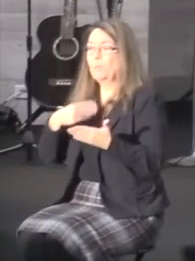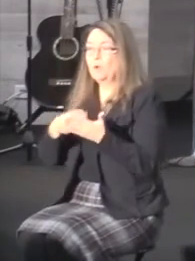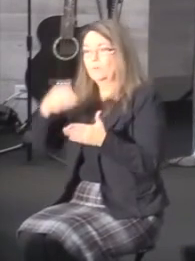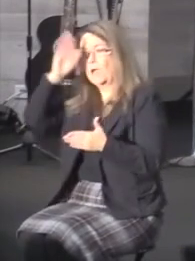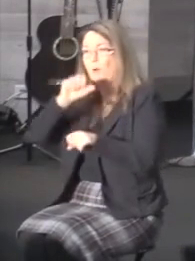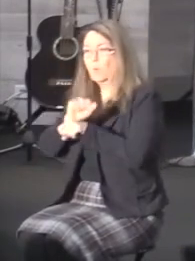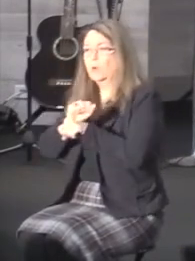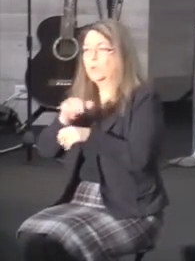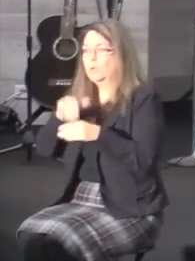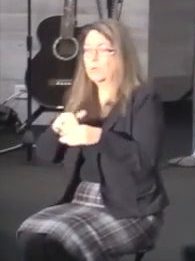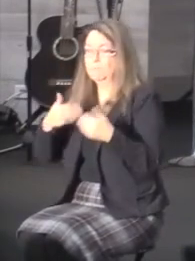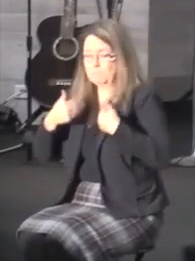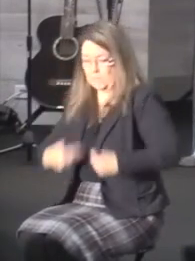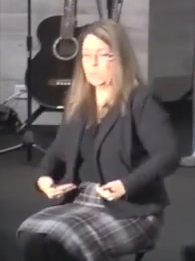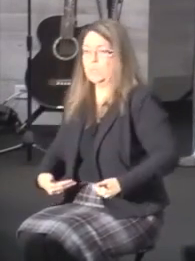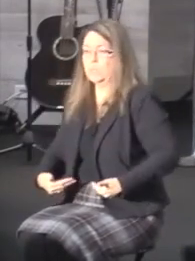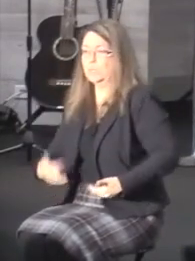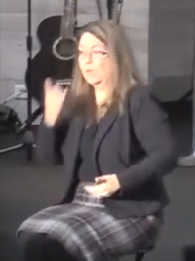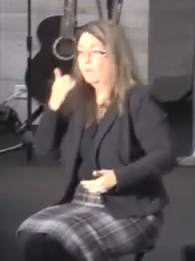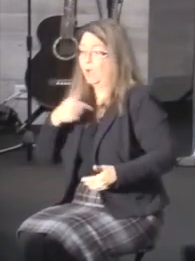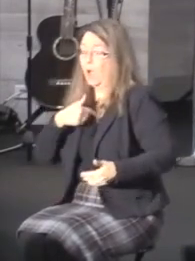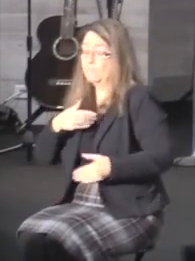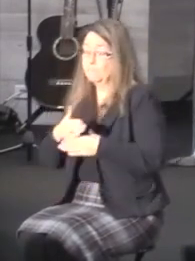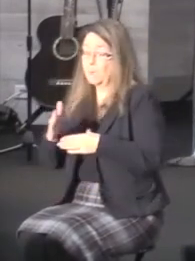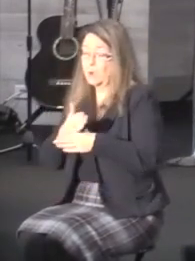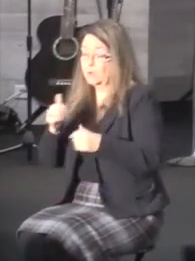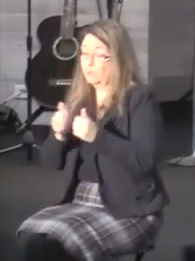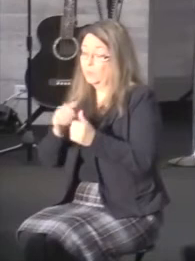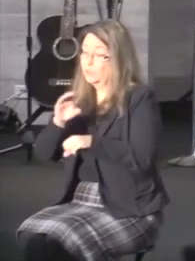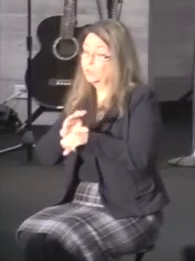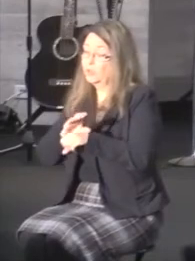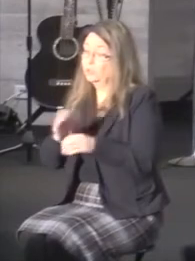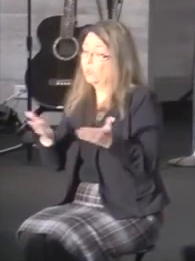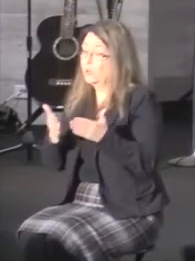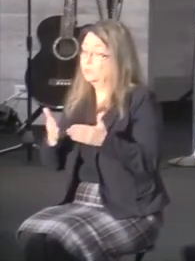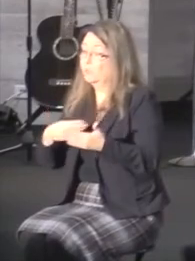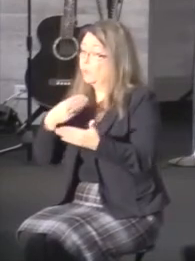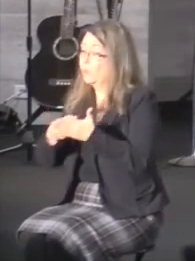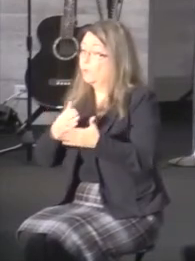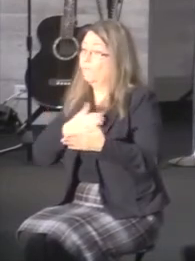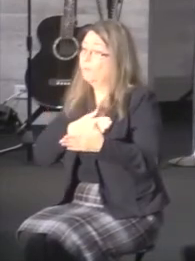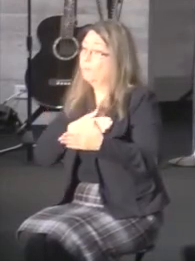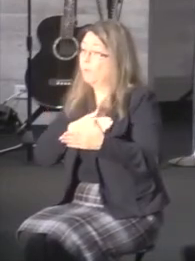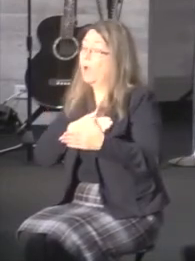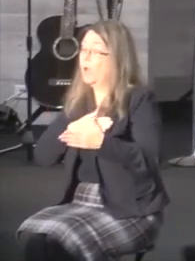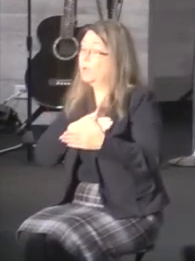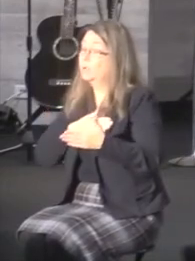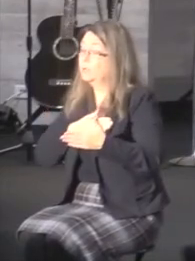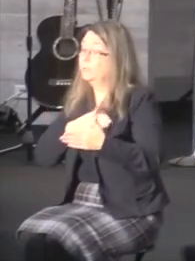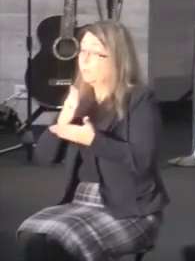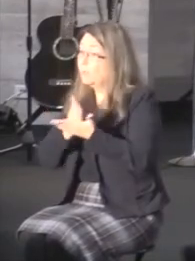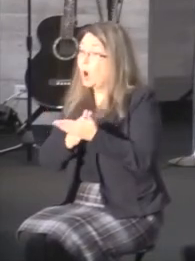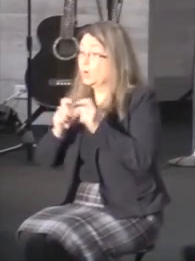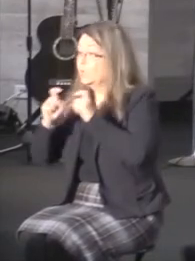doing? If I'm fellowshipping, if I'm partnering with the church, what is the evidence of my partnership? What is my contribution? How am